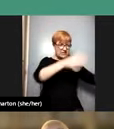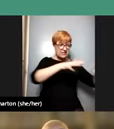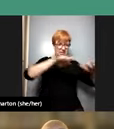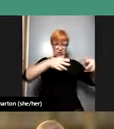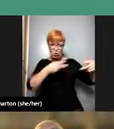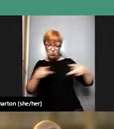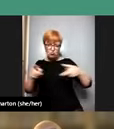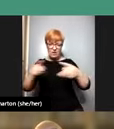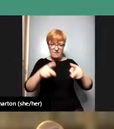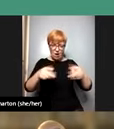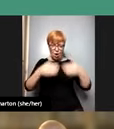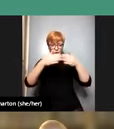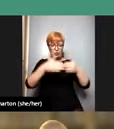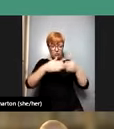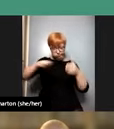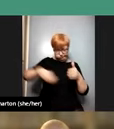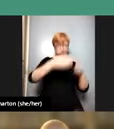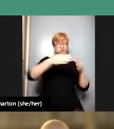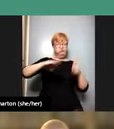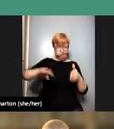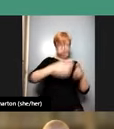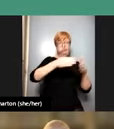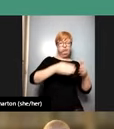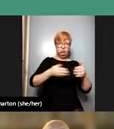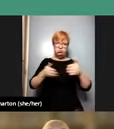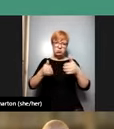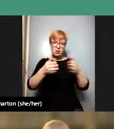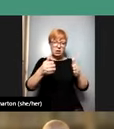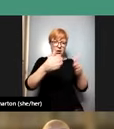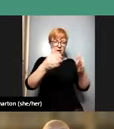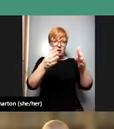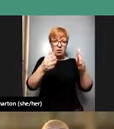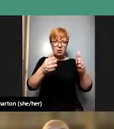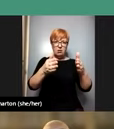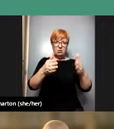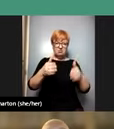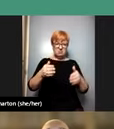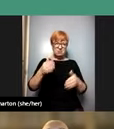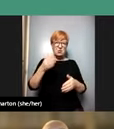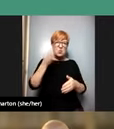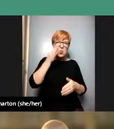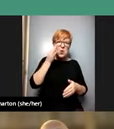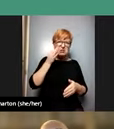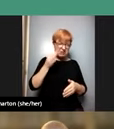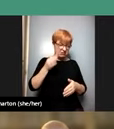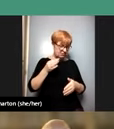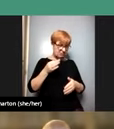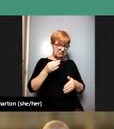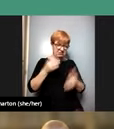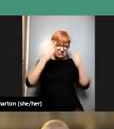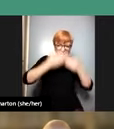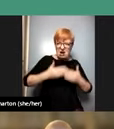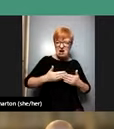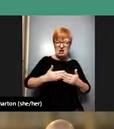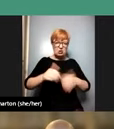ship's bow. Estuary. The water here is dank and slow and dour, like the scent of snakes